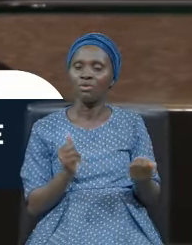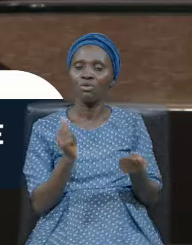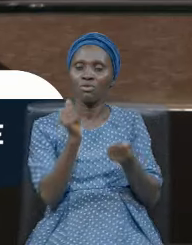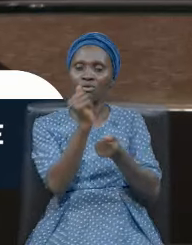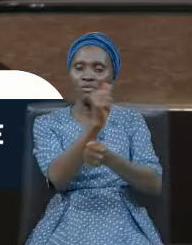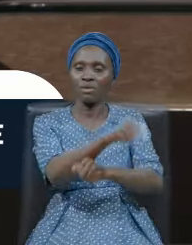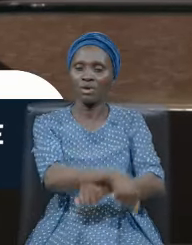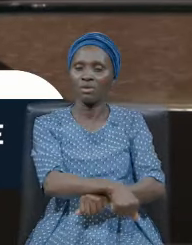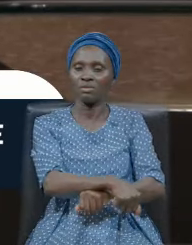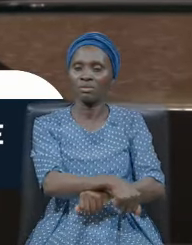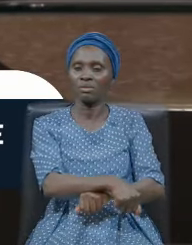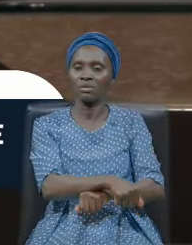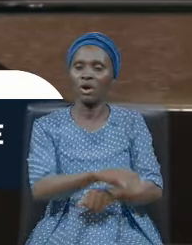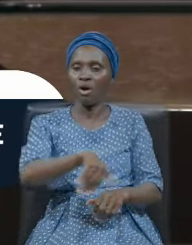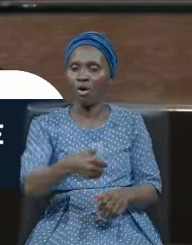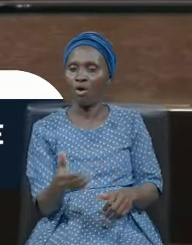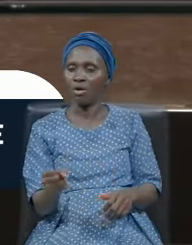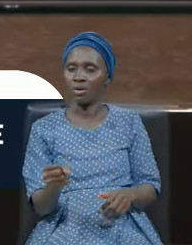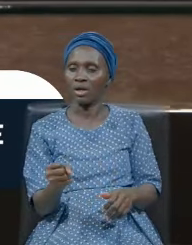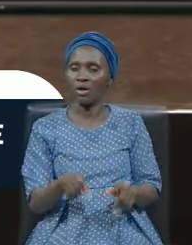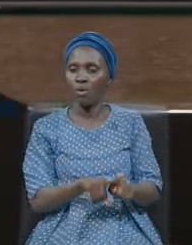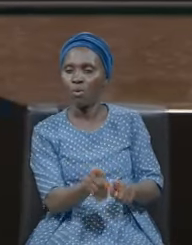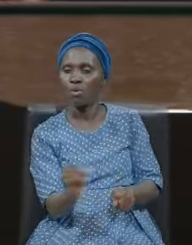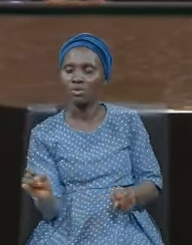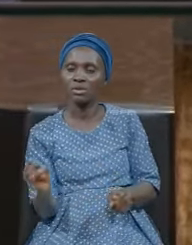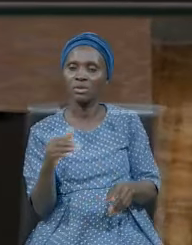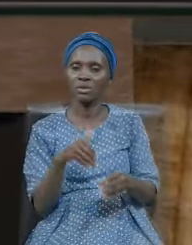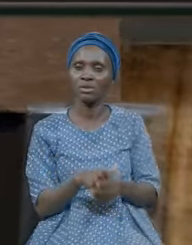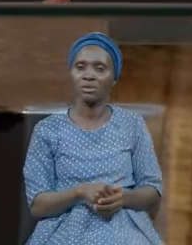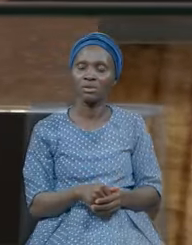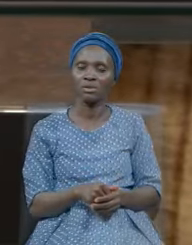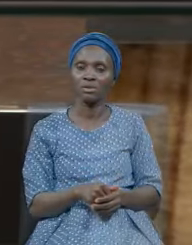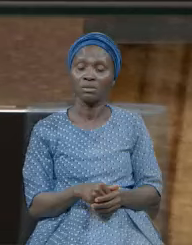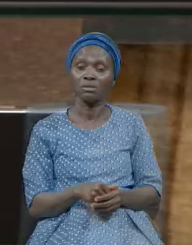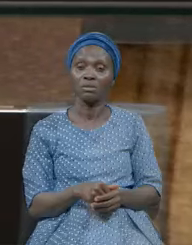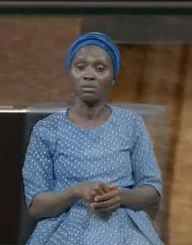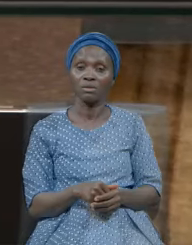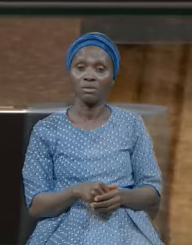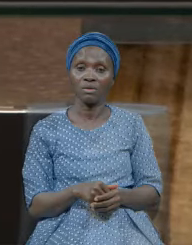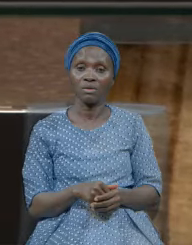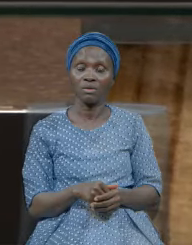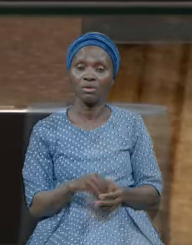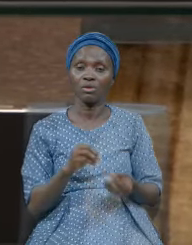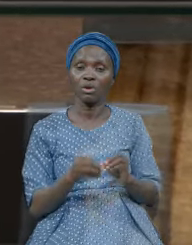by grace through faith. Look at number one. Number one,